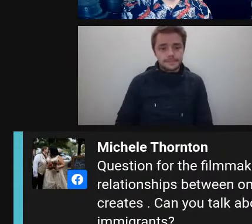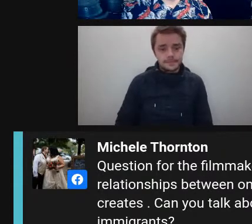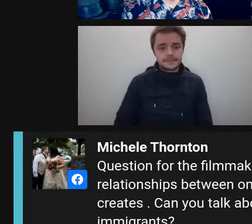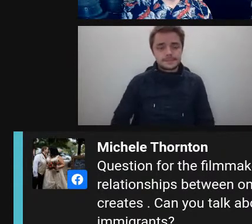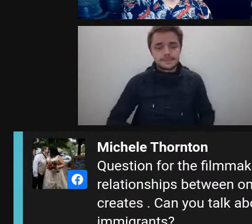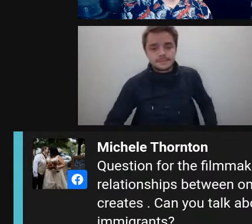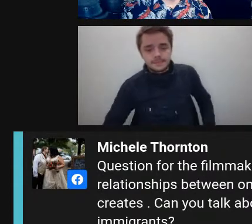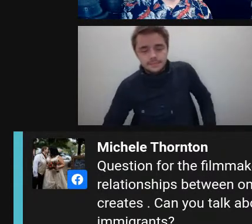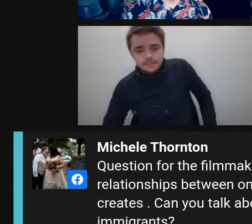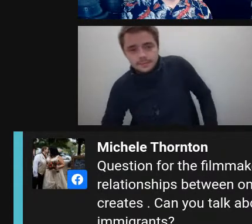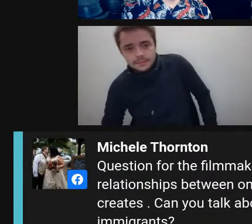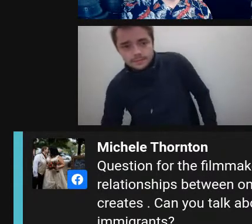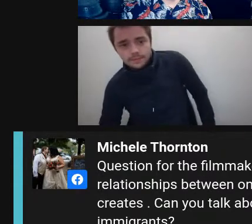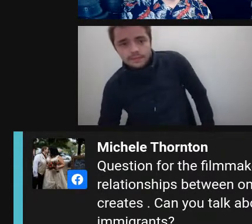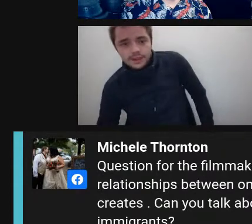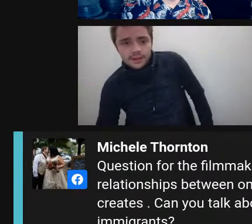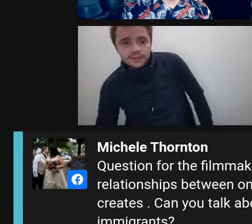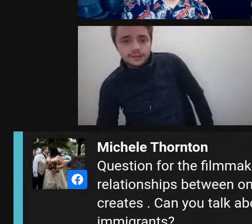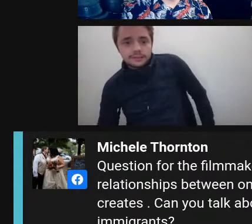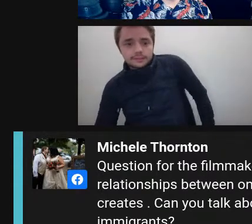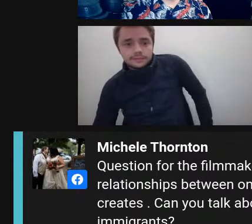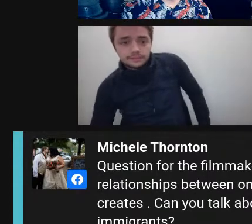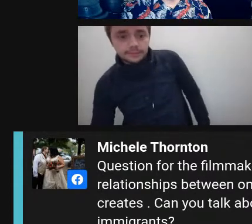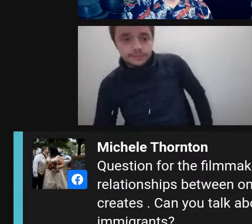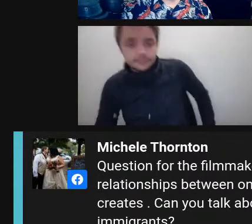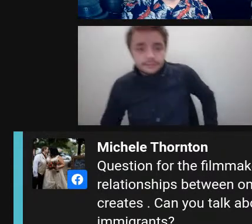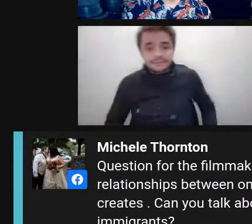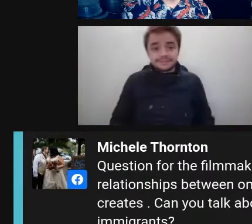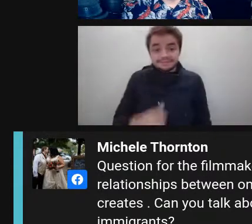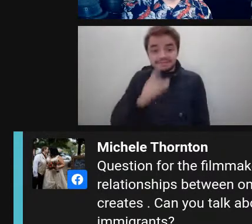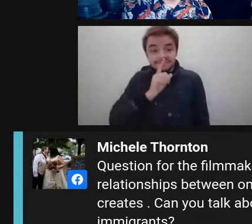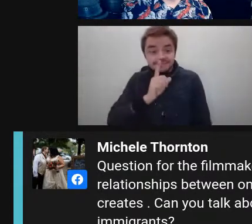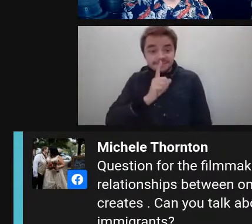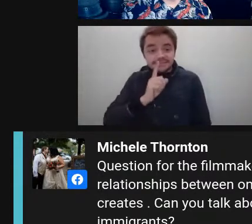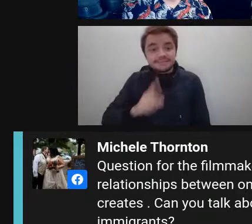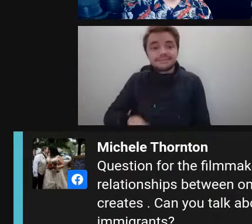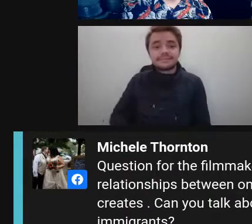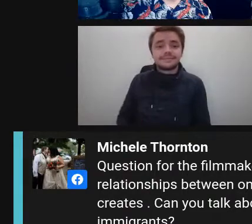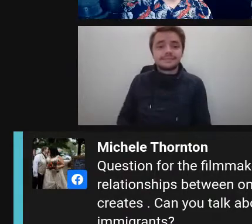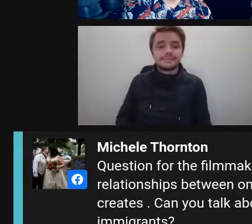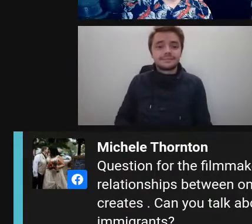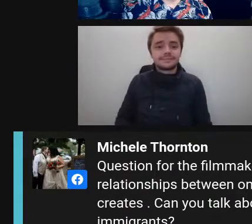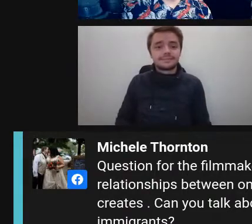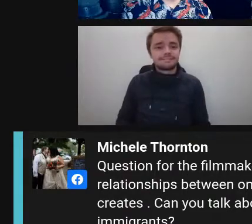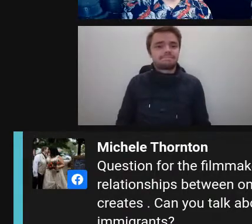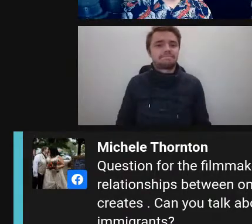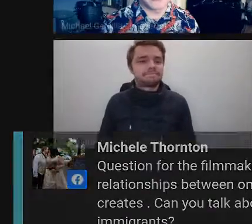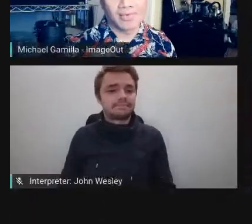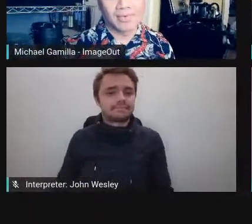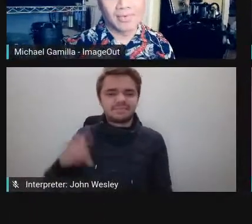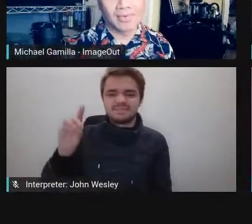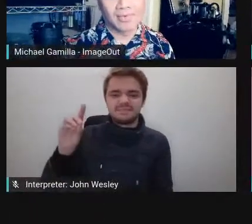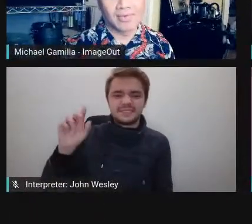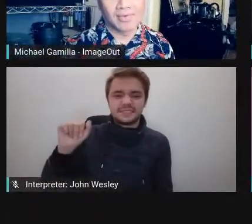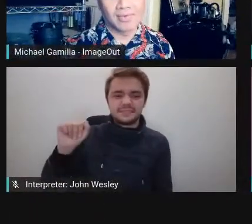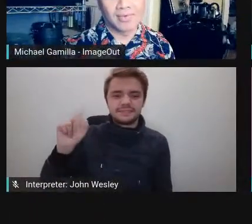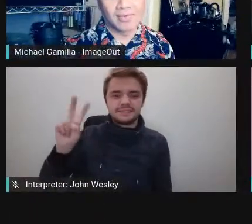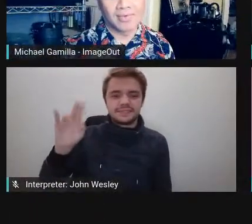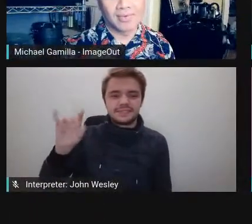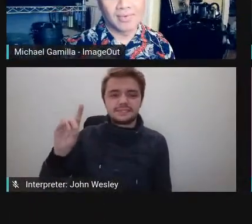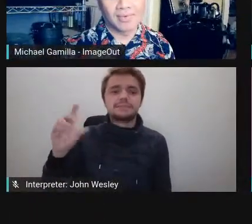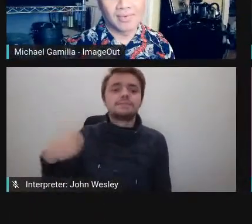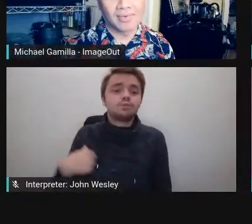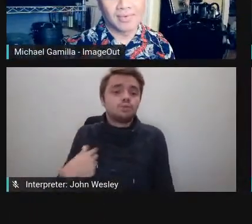between two immigrants, Dave? Yes. So, yeah, I mean, we definitely talked about